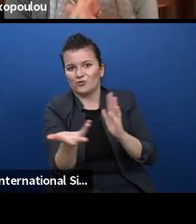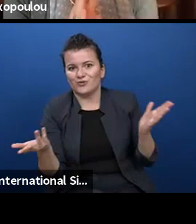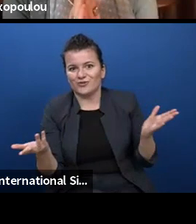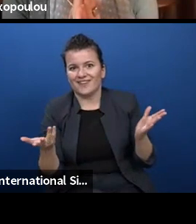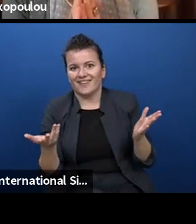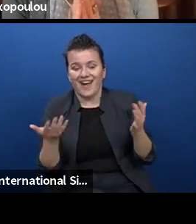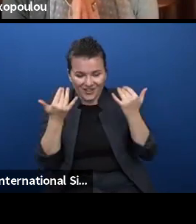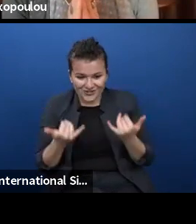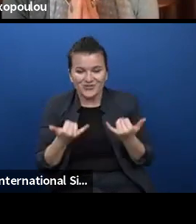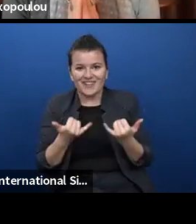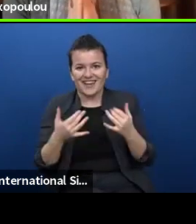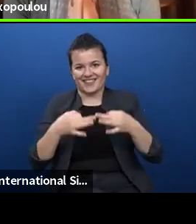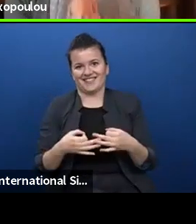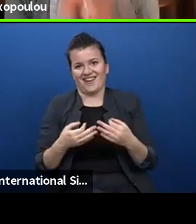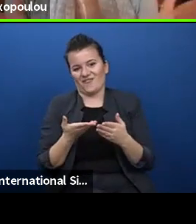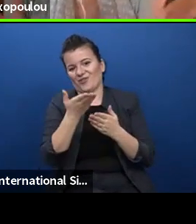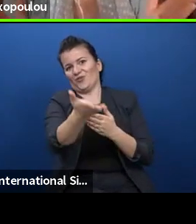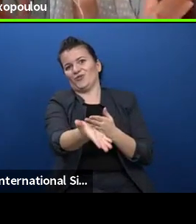there. You want me to stop?